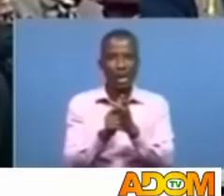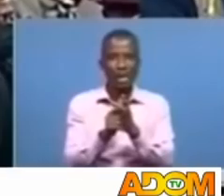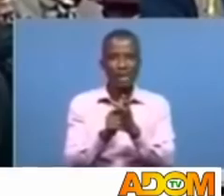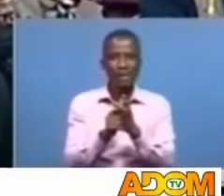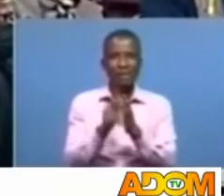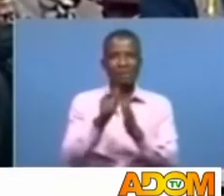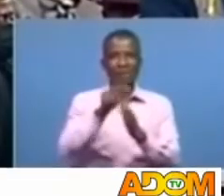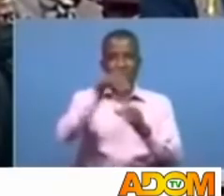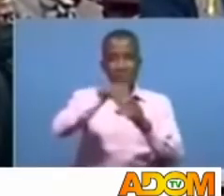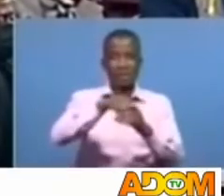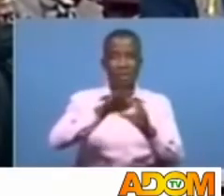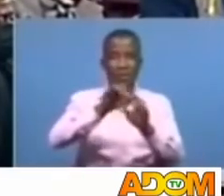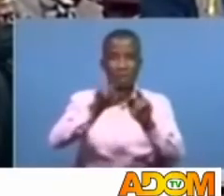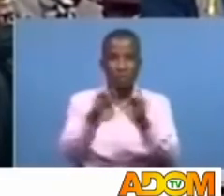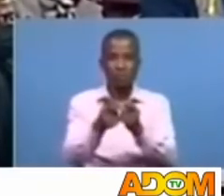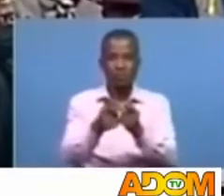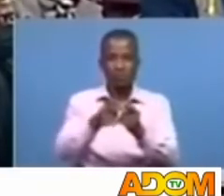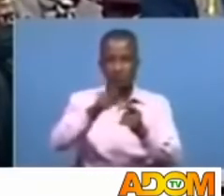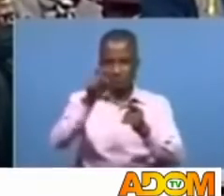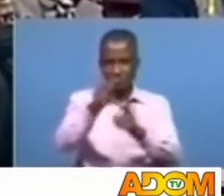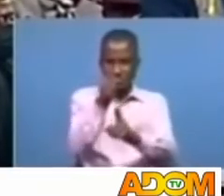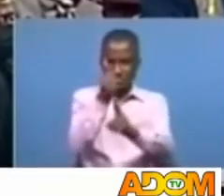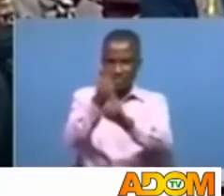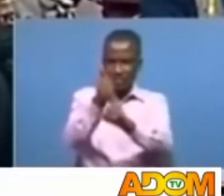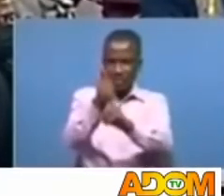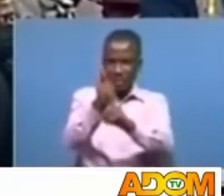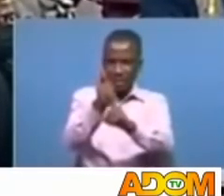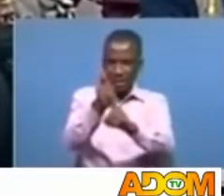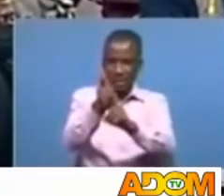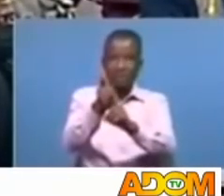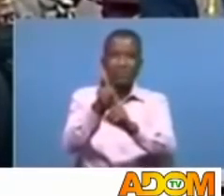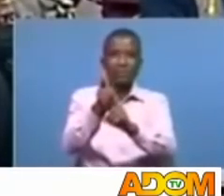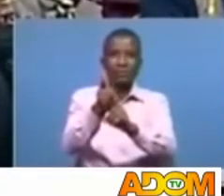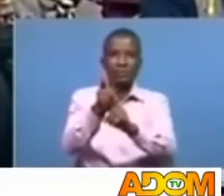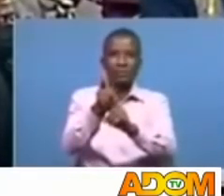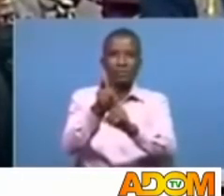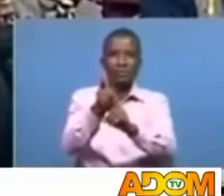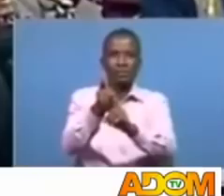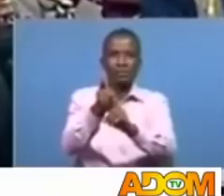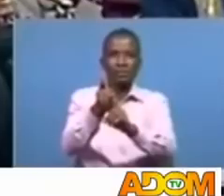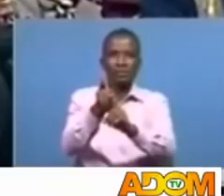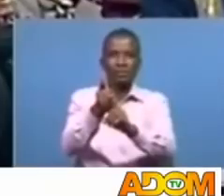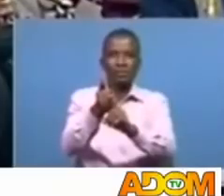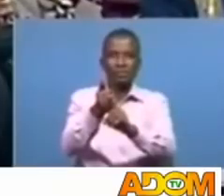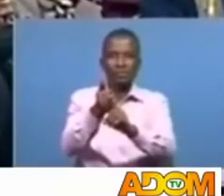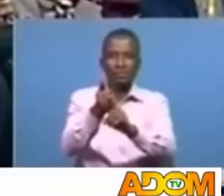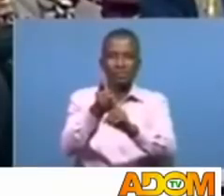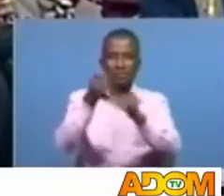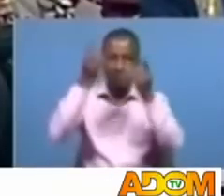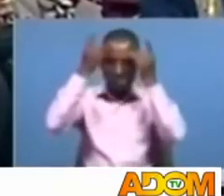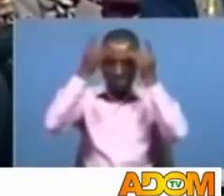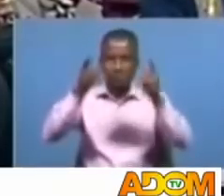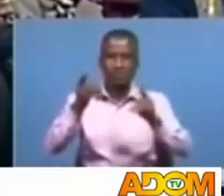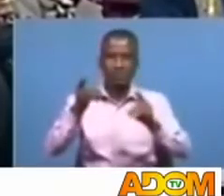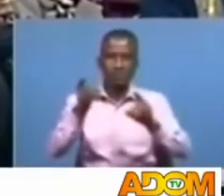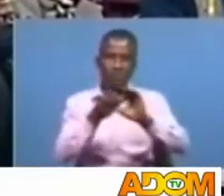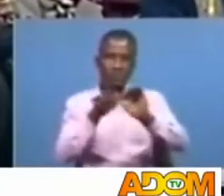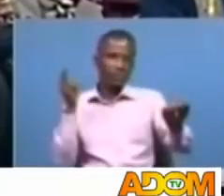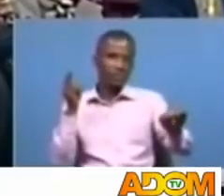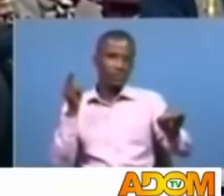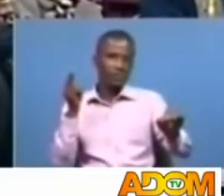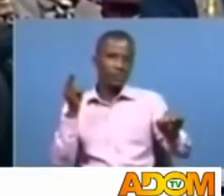equity. When a party has, by his own statement, act or omission, intentionally and deliberately caused or